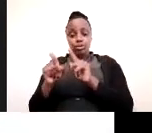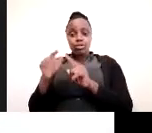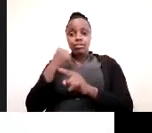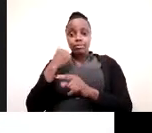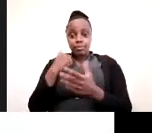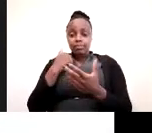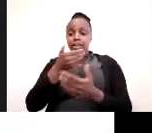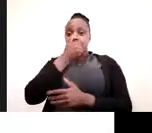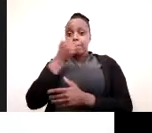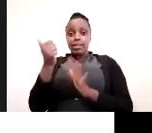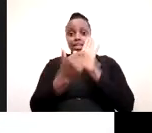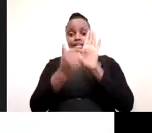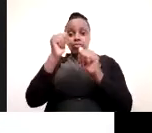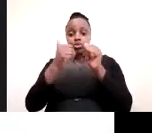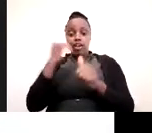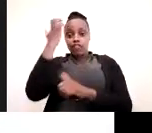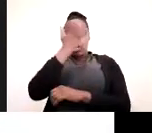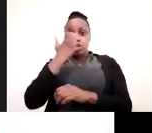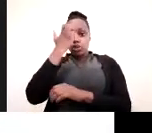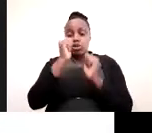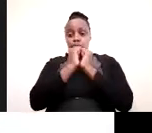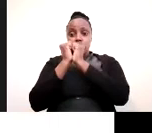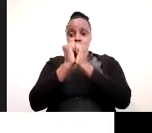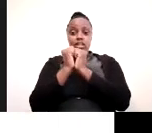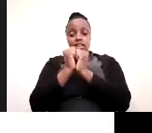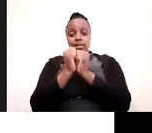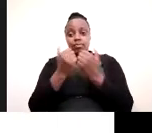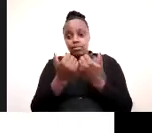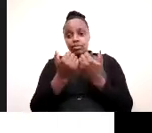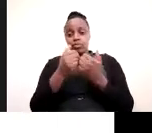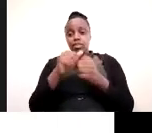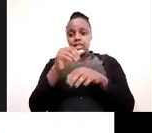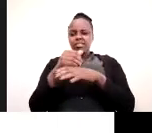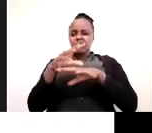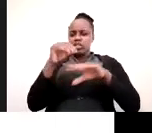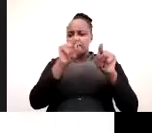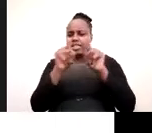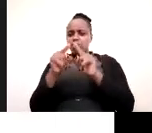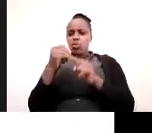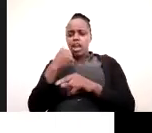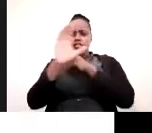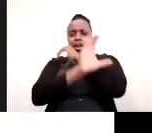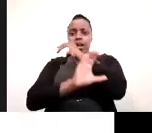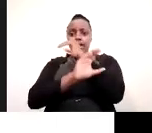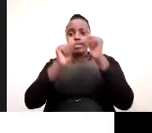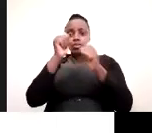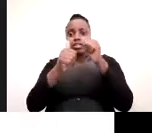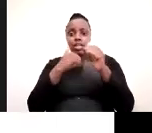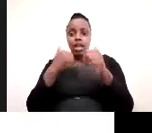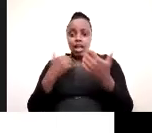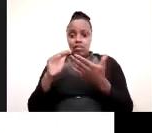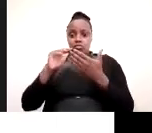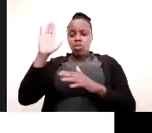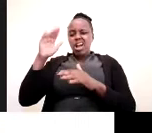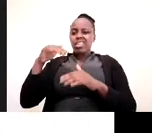best example we have in Europe, together with Estonia and Sweden, but then we have also countries which lag behind